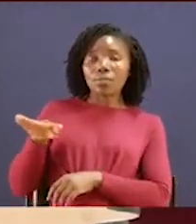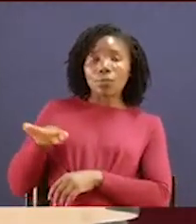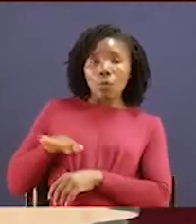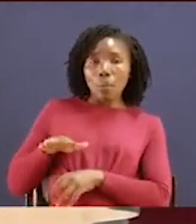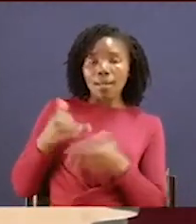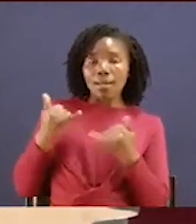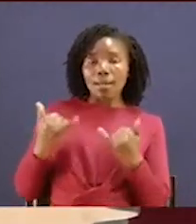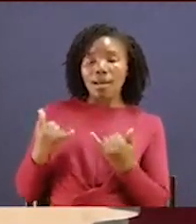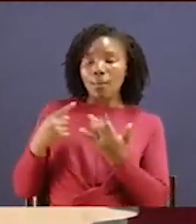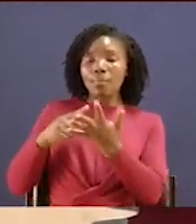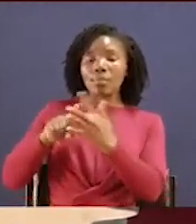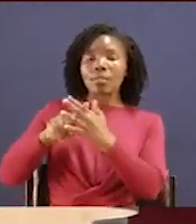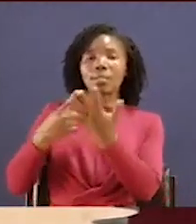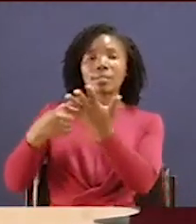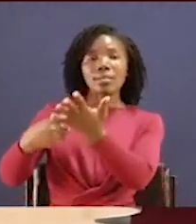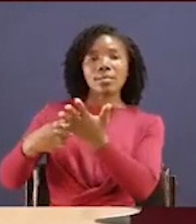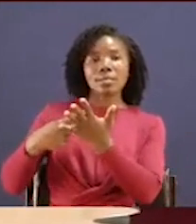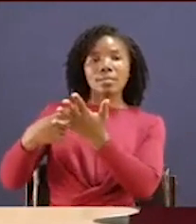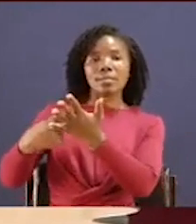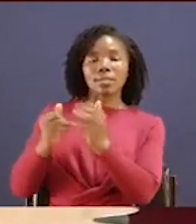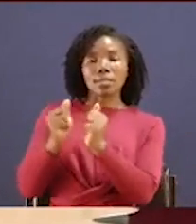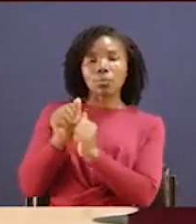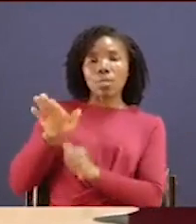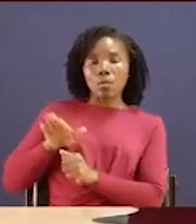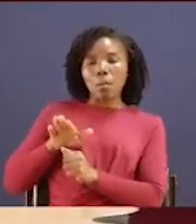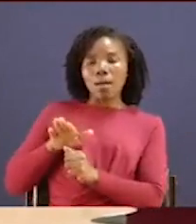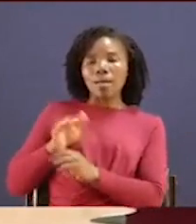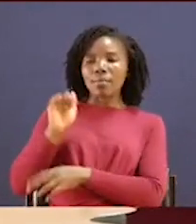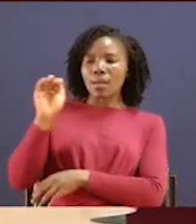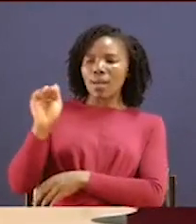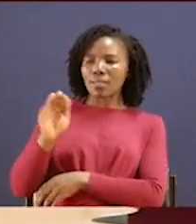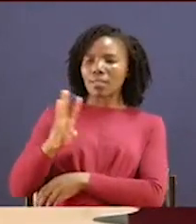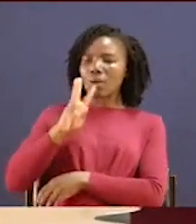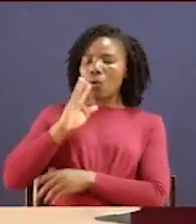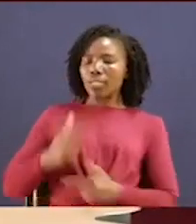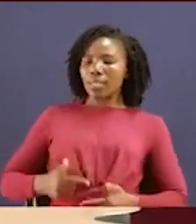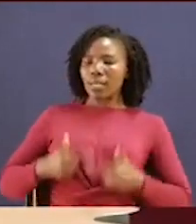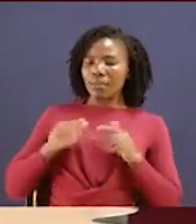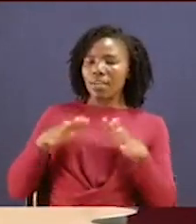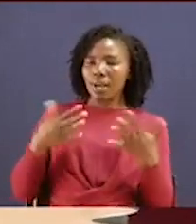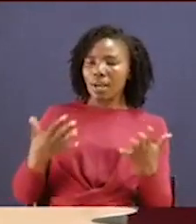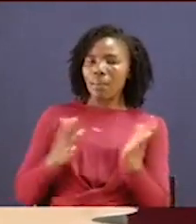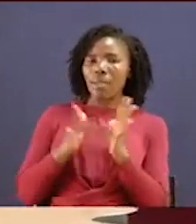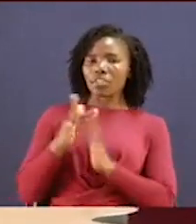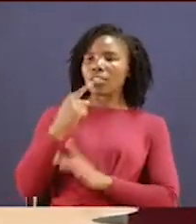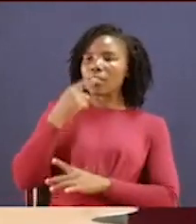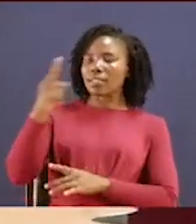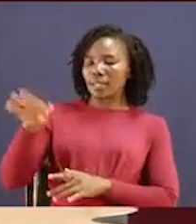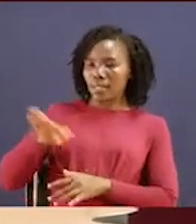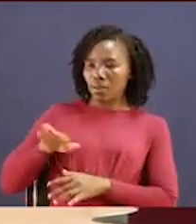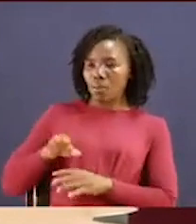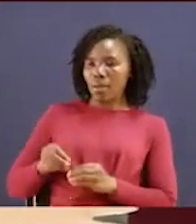they start that conversation. He asks for water. He says, I can give you living water. This is temporal water. I'll give you living water. The disciples are